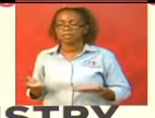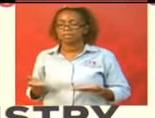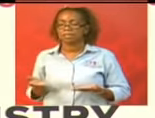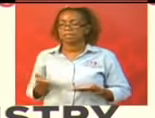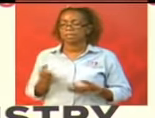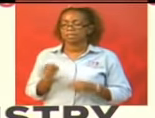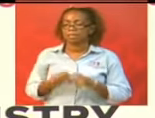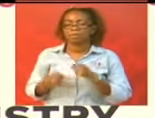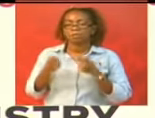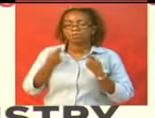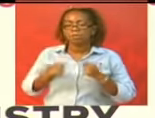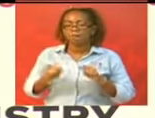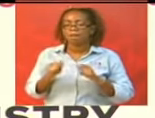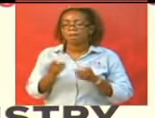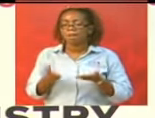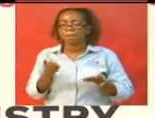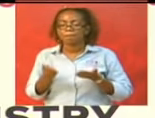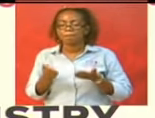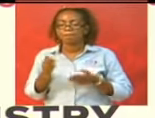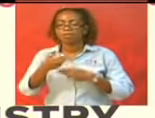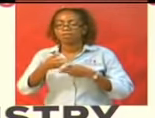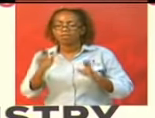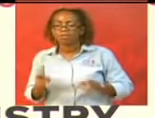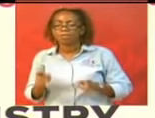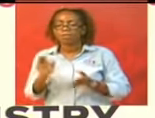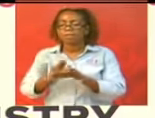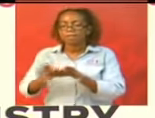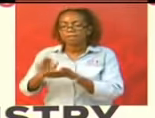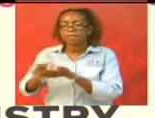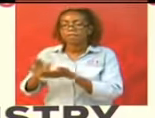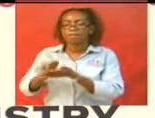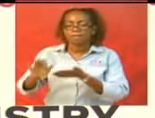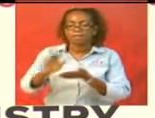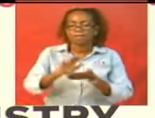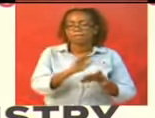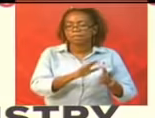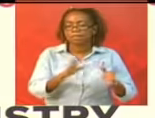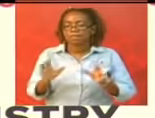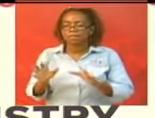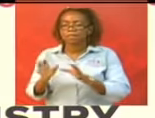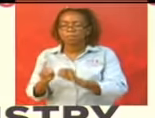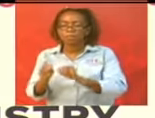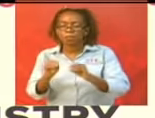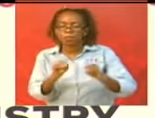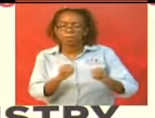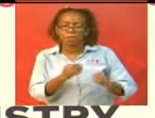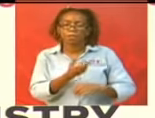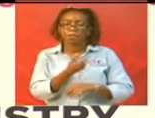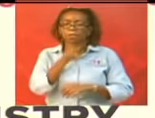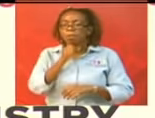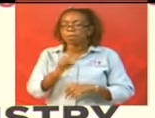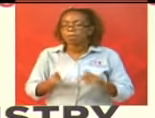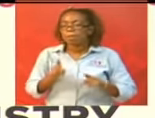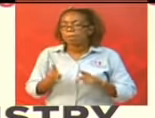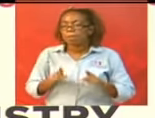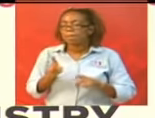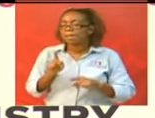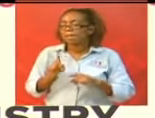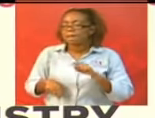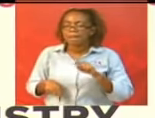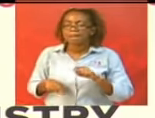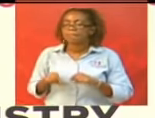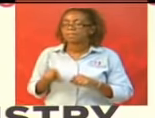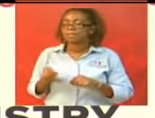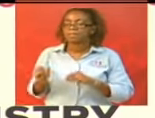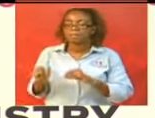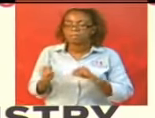that occurs, and we do sanitization within the jurisdiction of where the person who was positive would have gone.